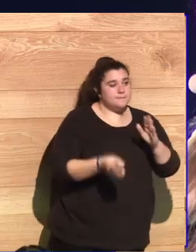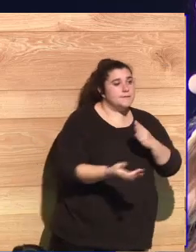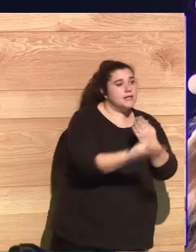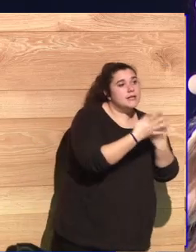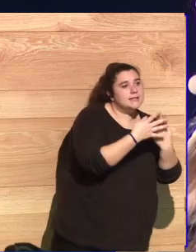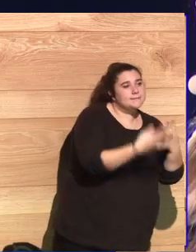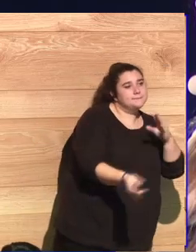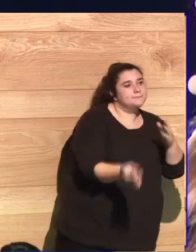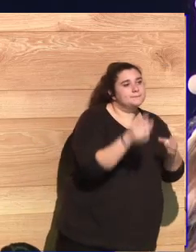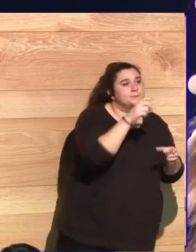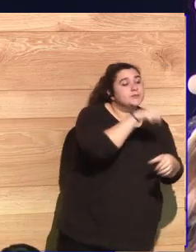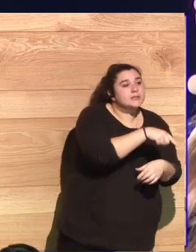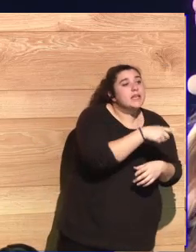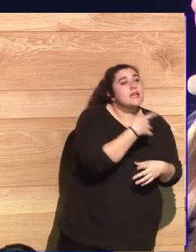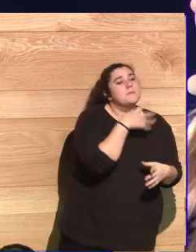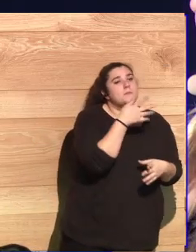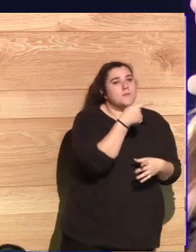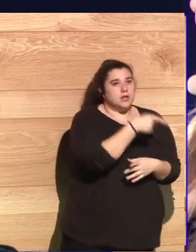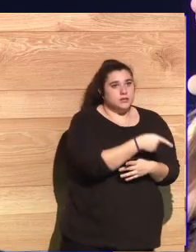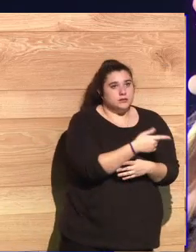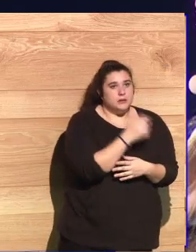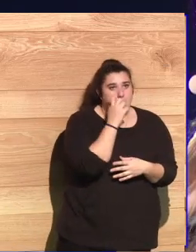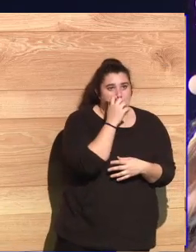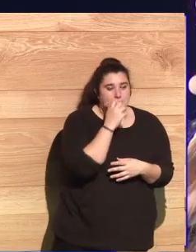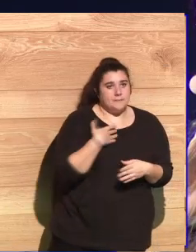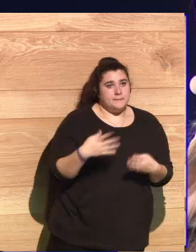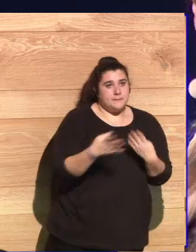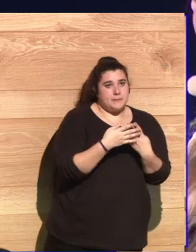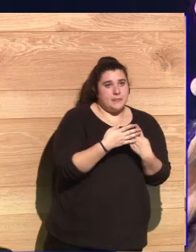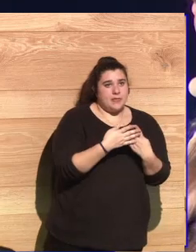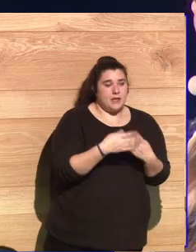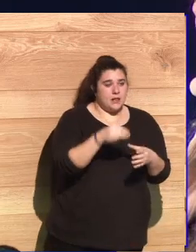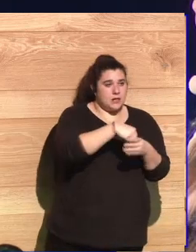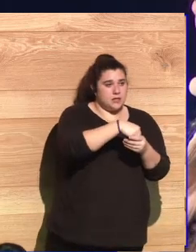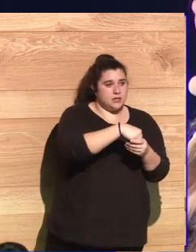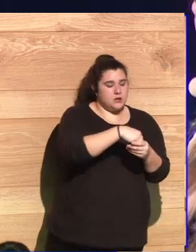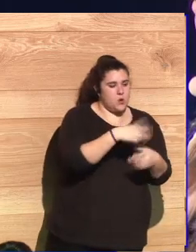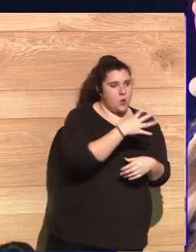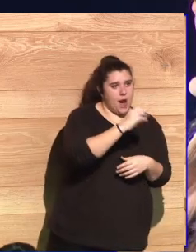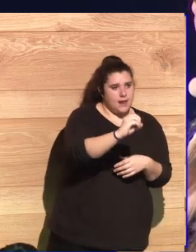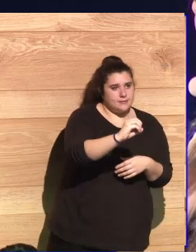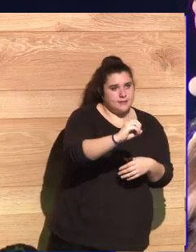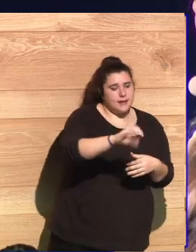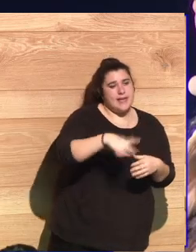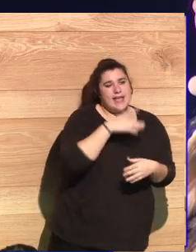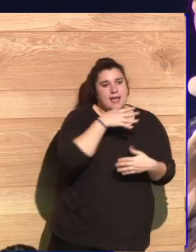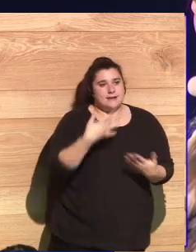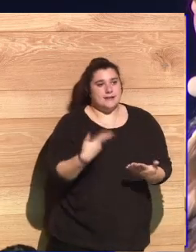be in a cell that was supposed to be for 40 people, and they'd have 100 in there, and